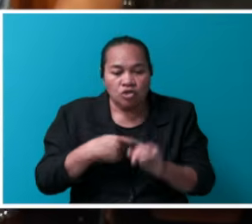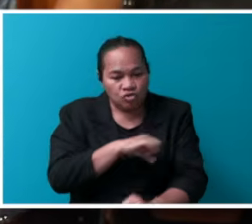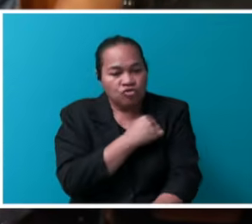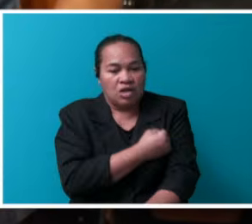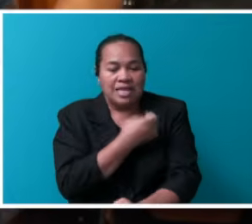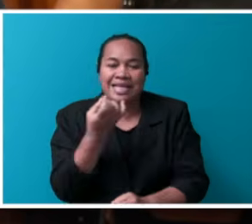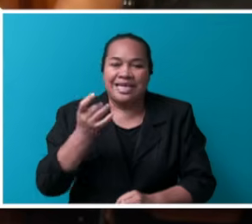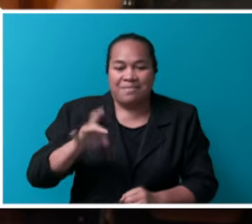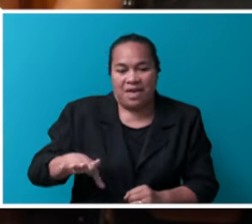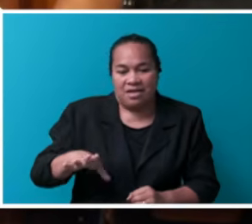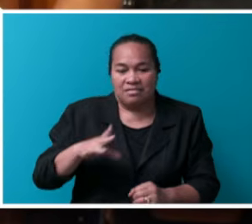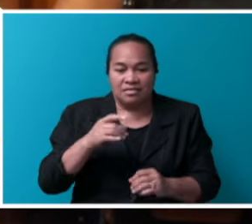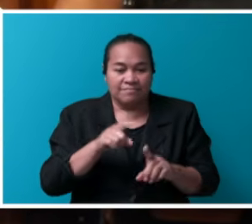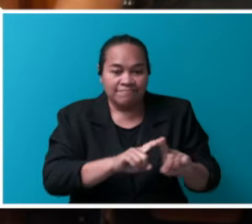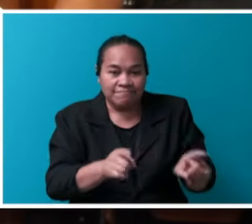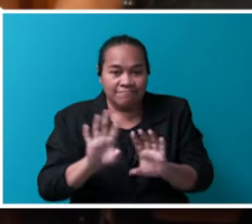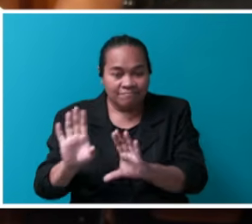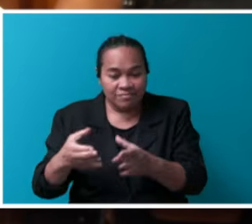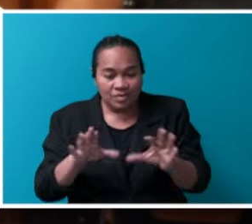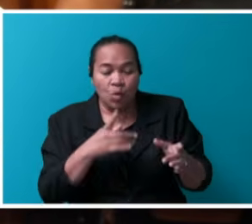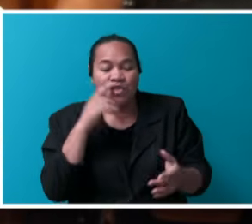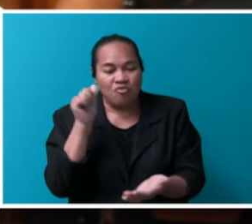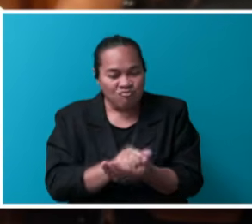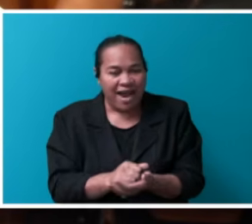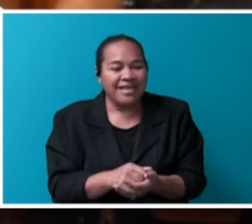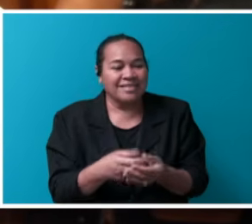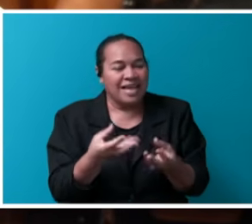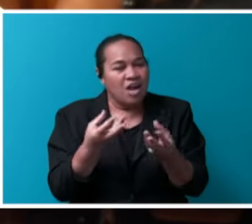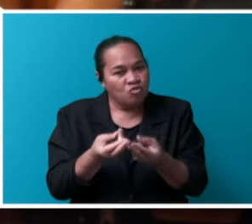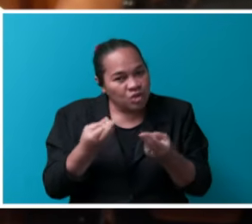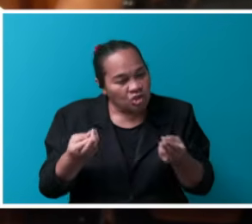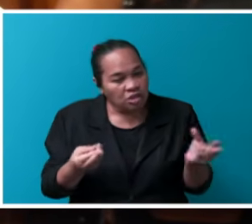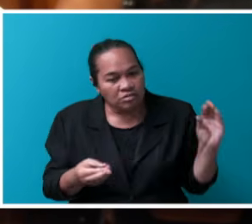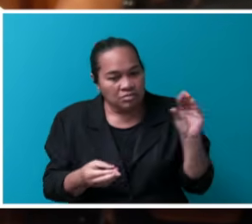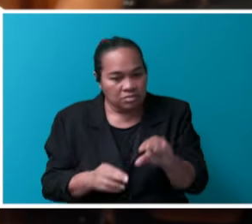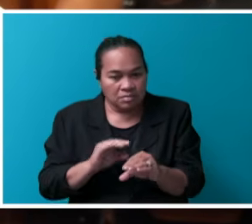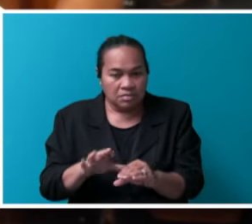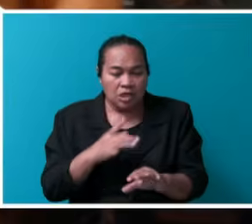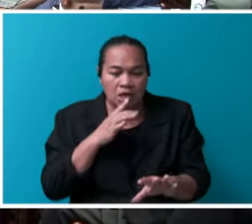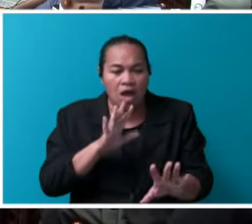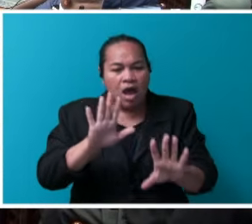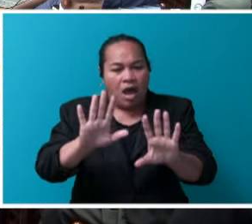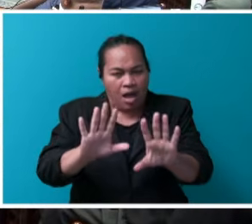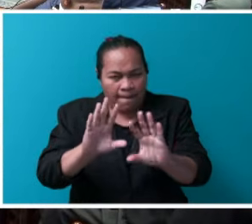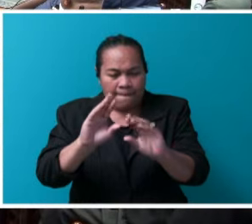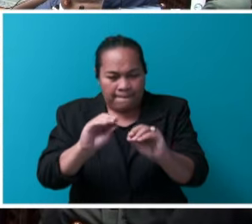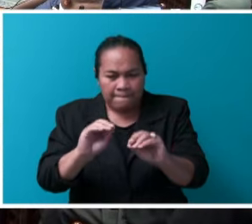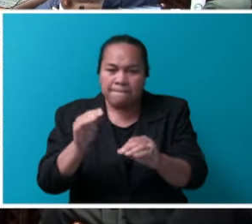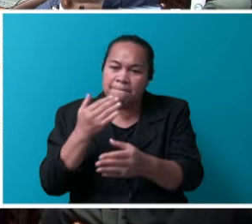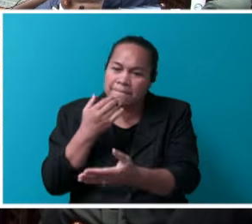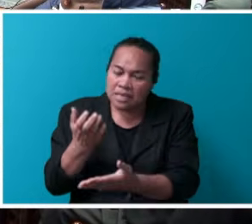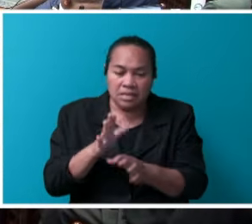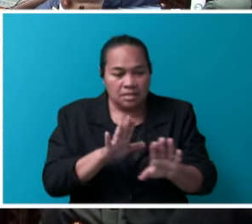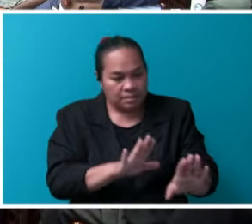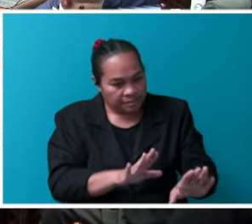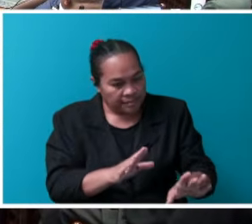independent state institutions with the right level of resources Excuse me, and ensuring its full autonomy is Minister. protected. Right,